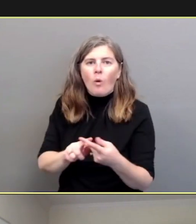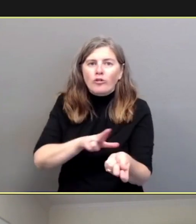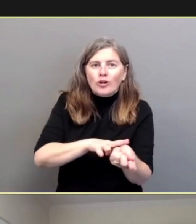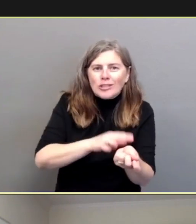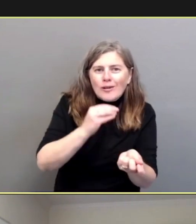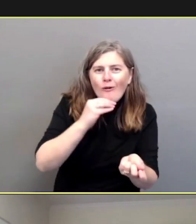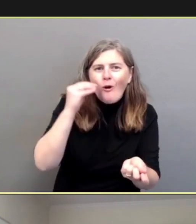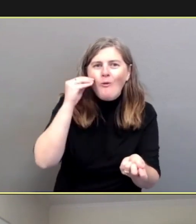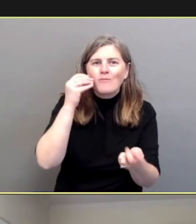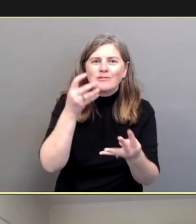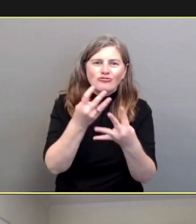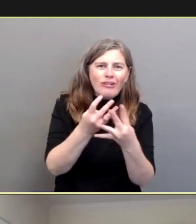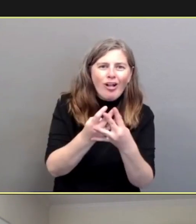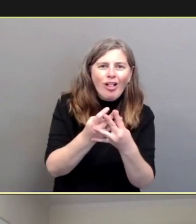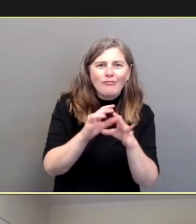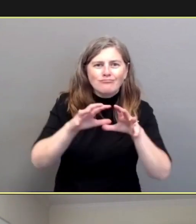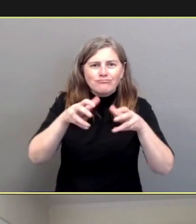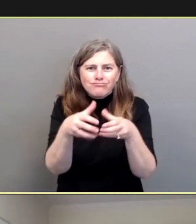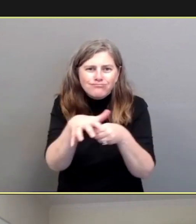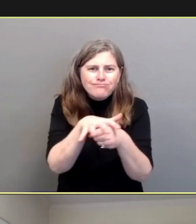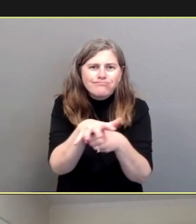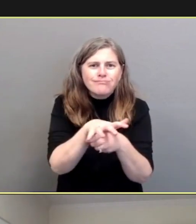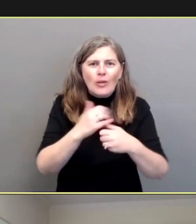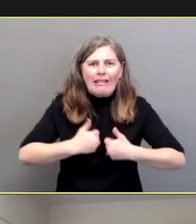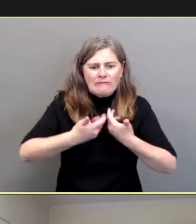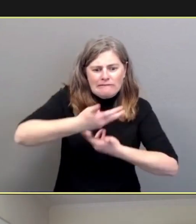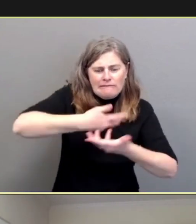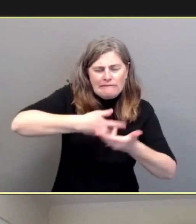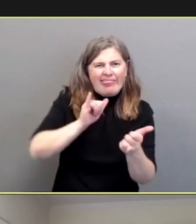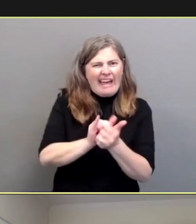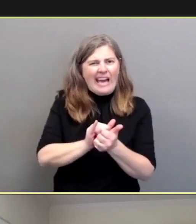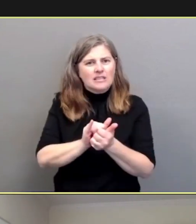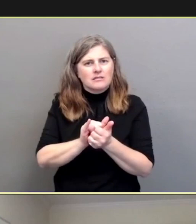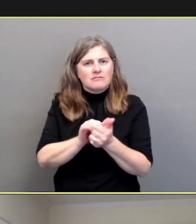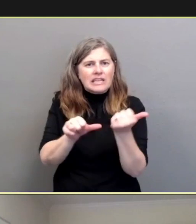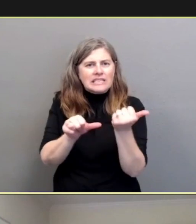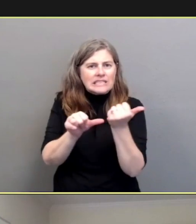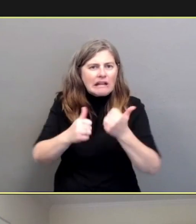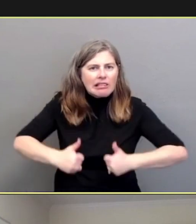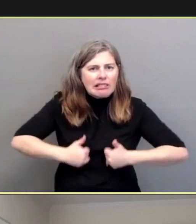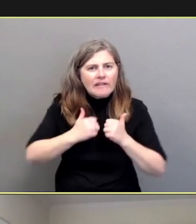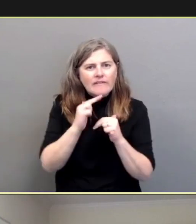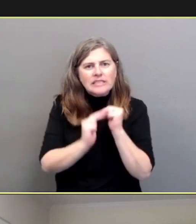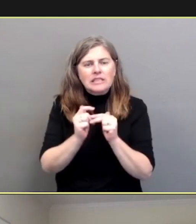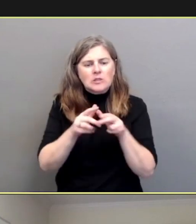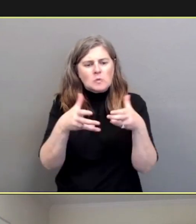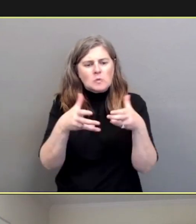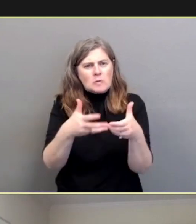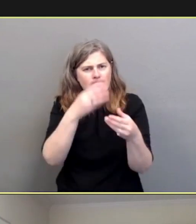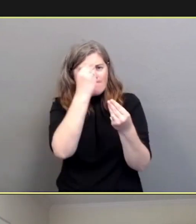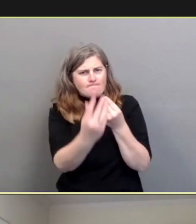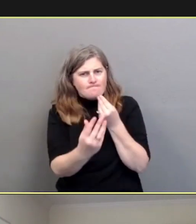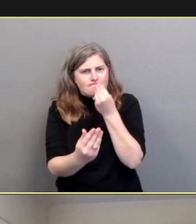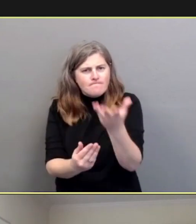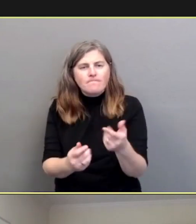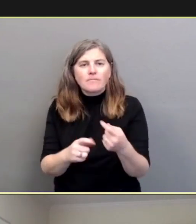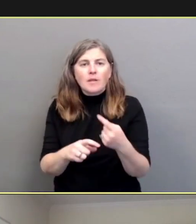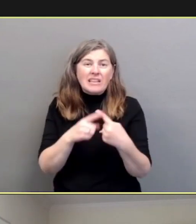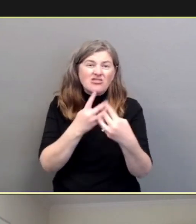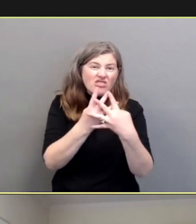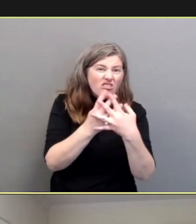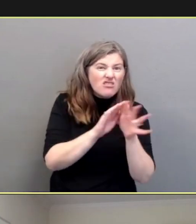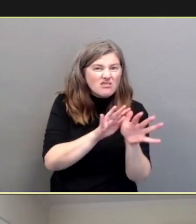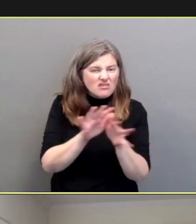situations like nursing homes and assisted living facilities and correctional